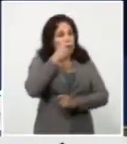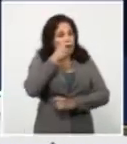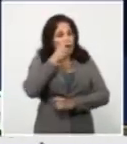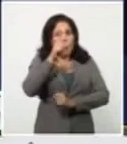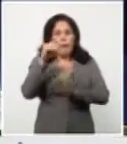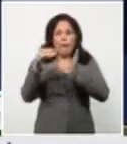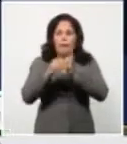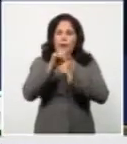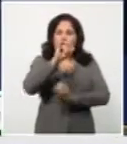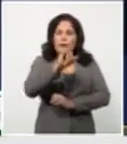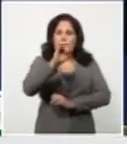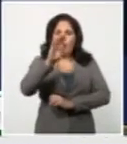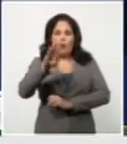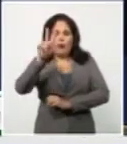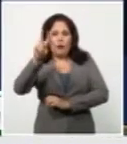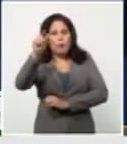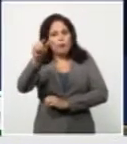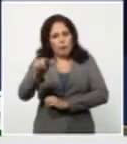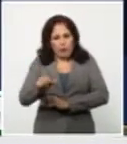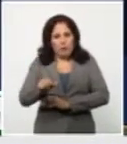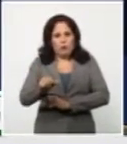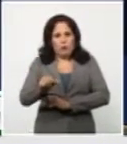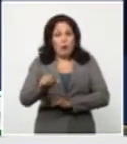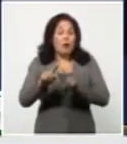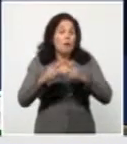And in our primary healthcare system,